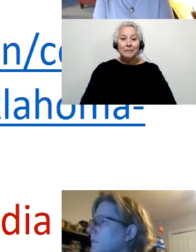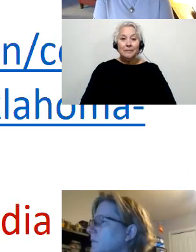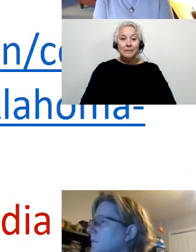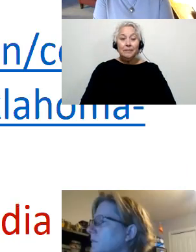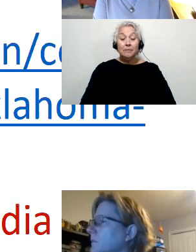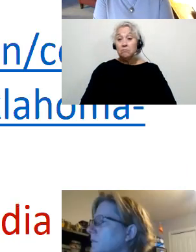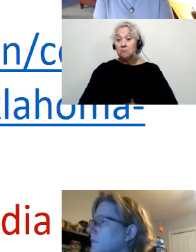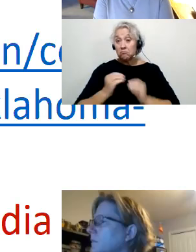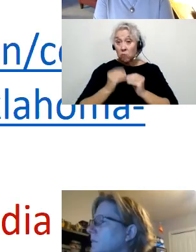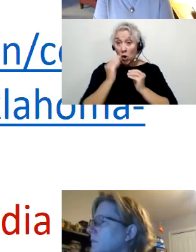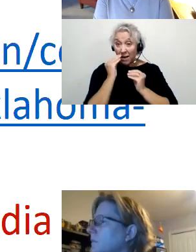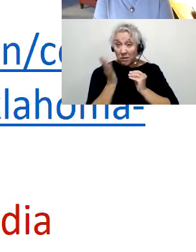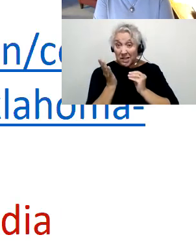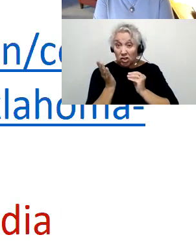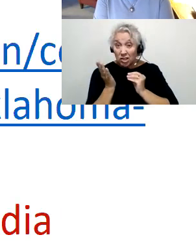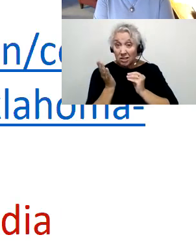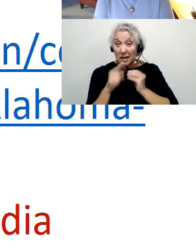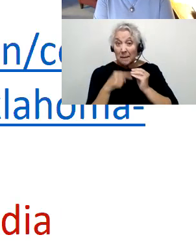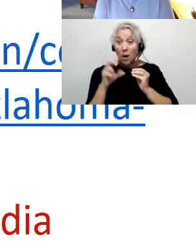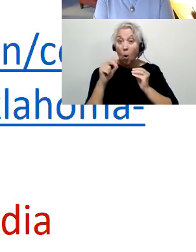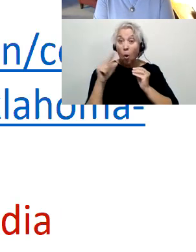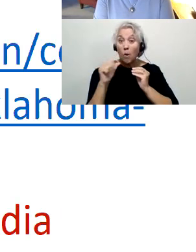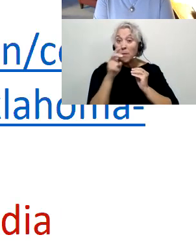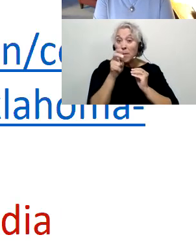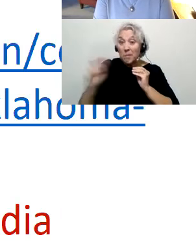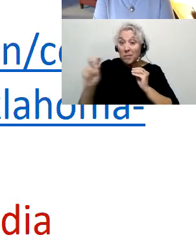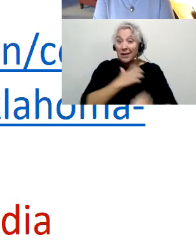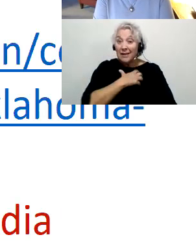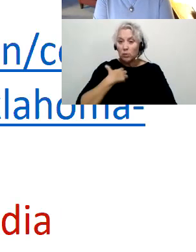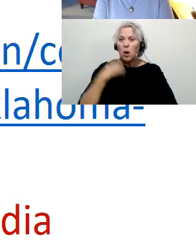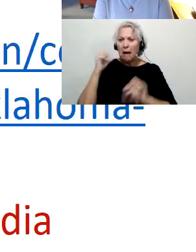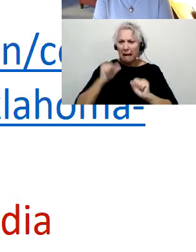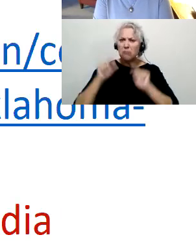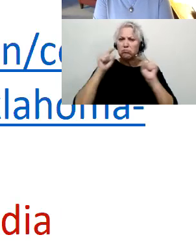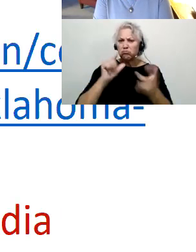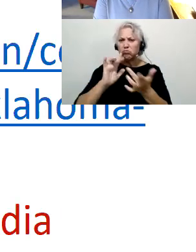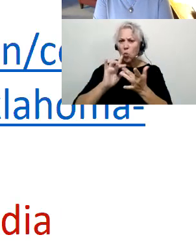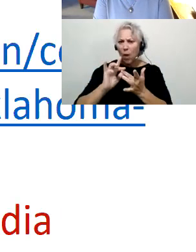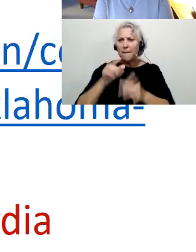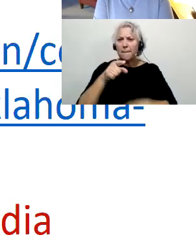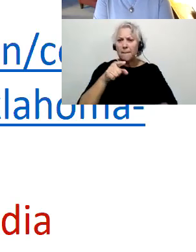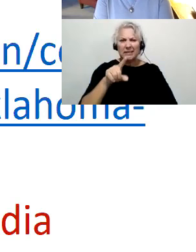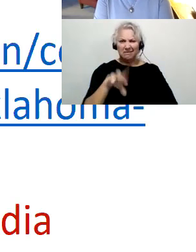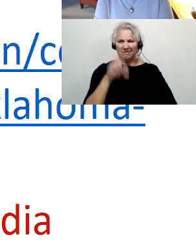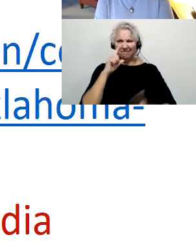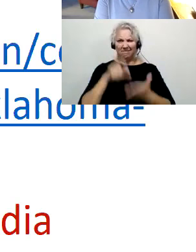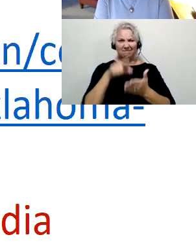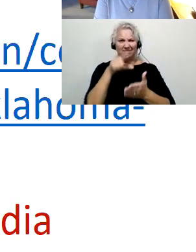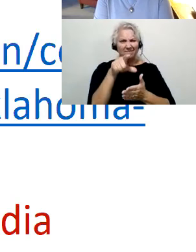For more information about the Oklahoma Transition Council, you can visit the website, which is found on